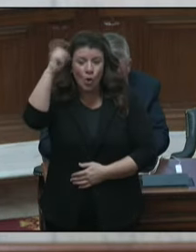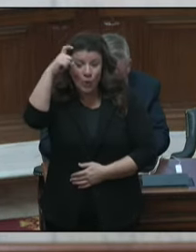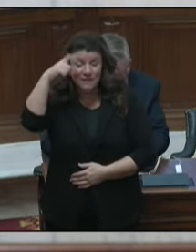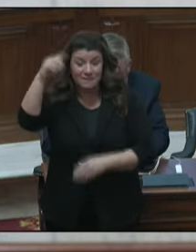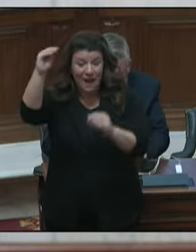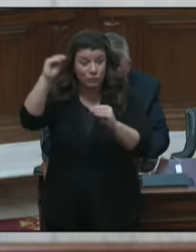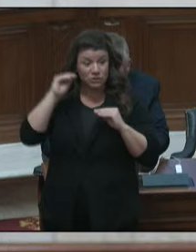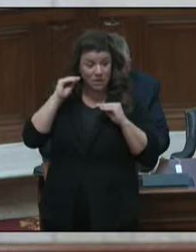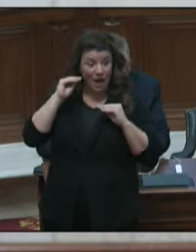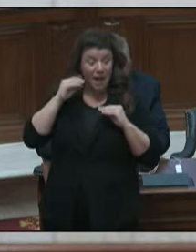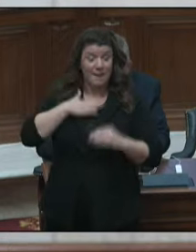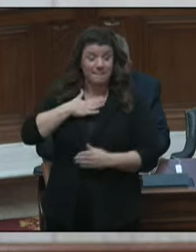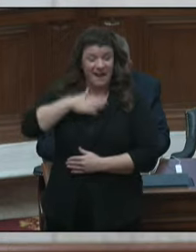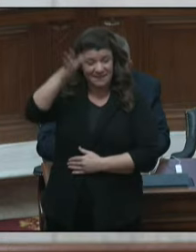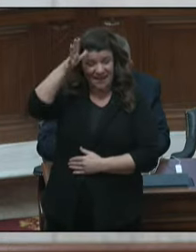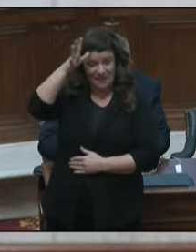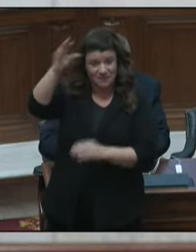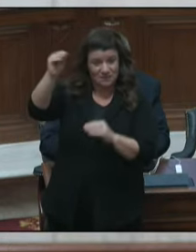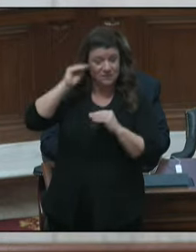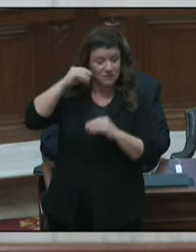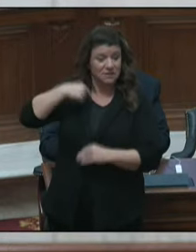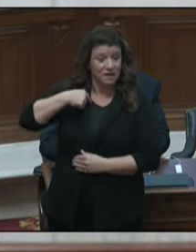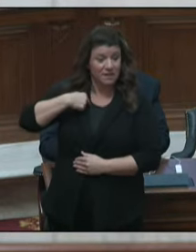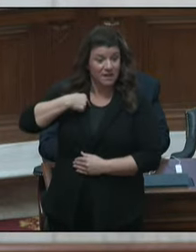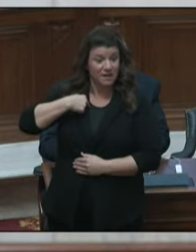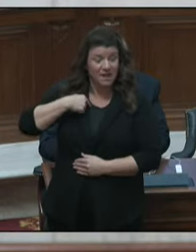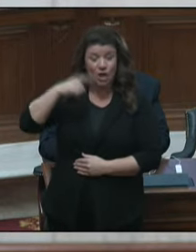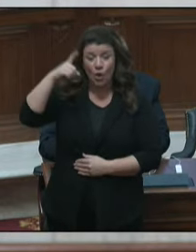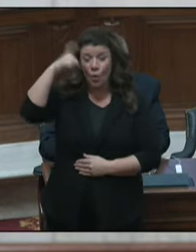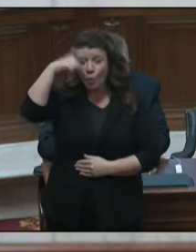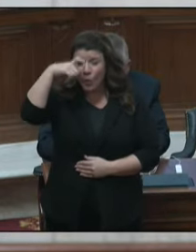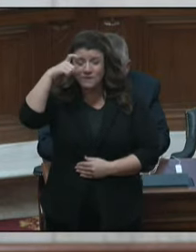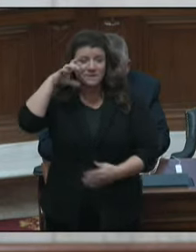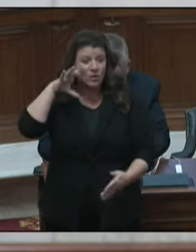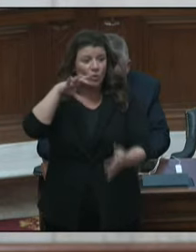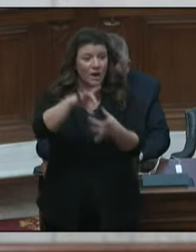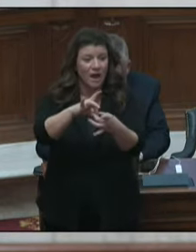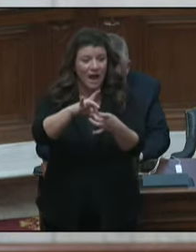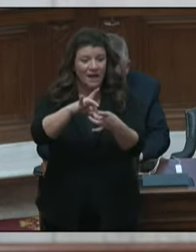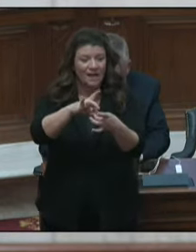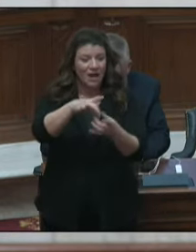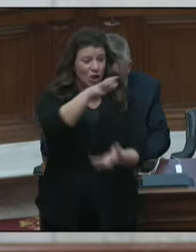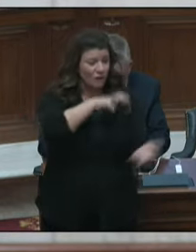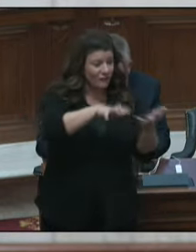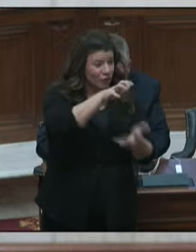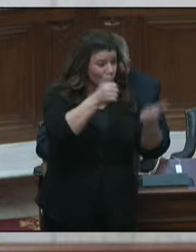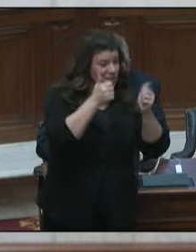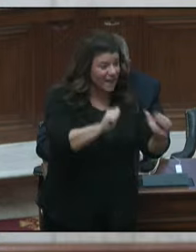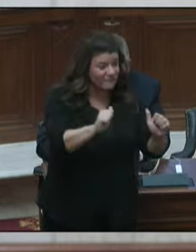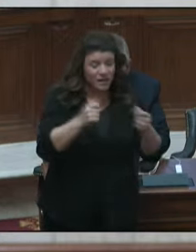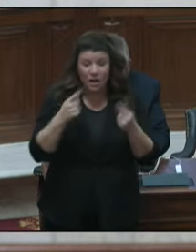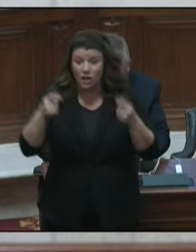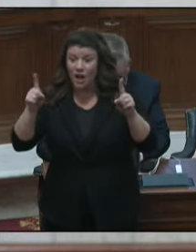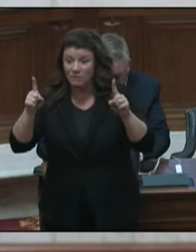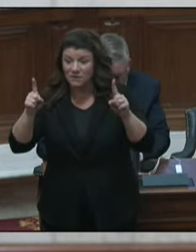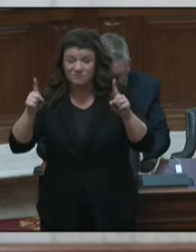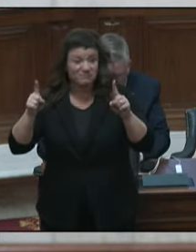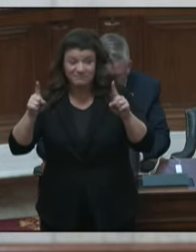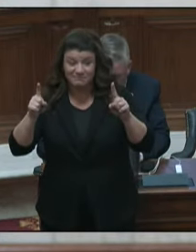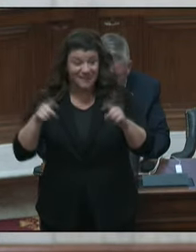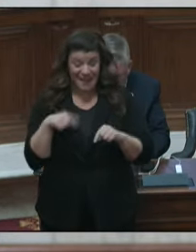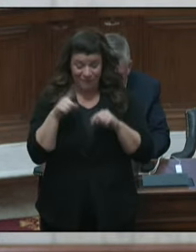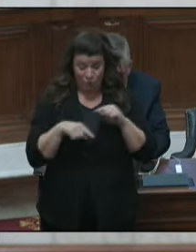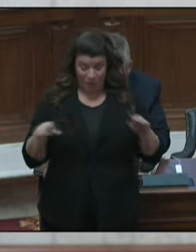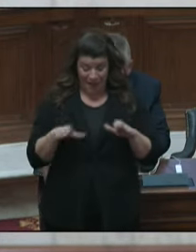taught mostly from my dad. You know, wisdom about don't confuse effort with accomplishment. Or if you can't get it